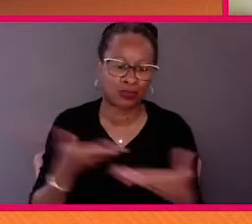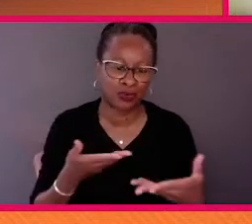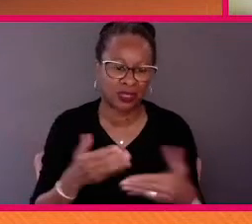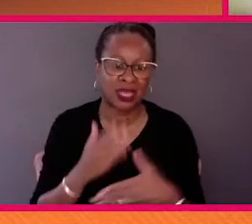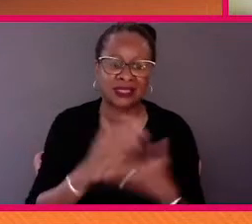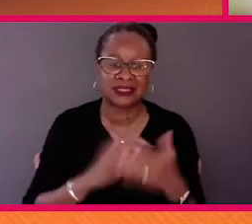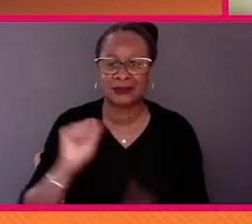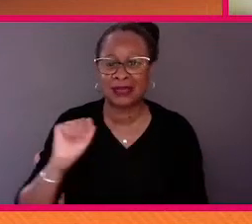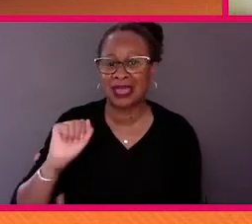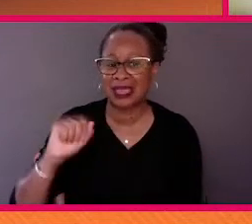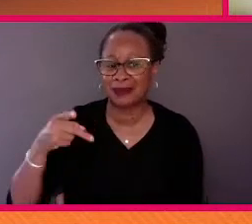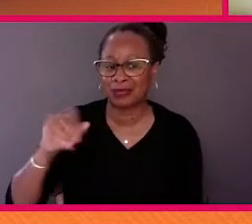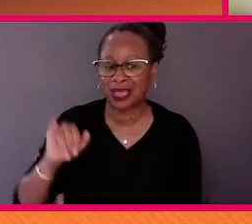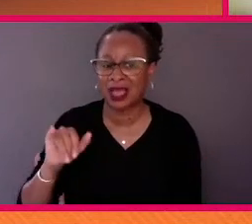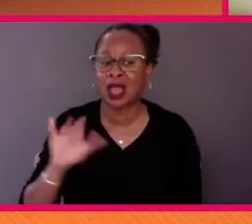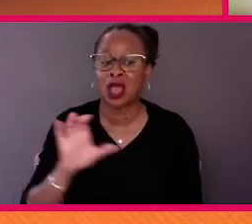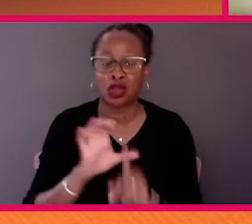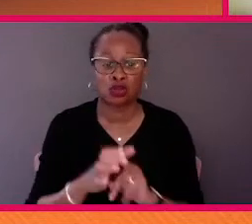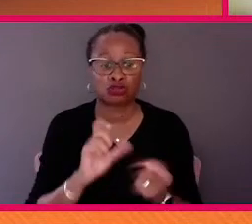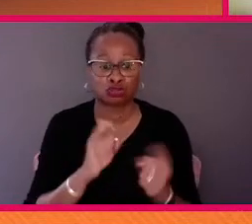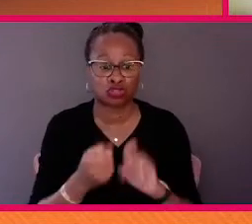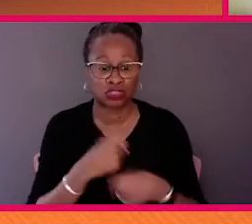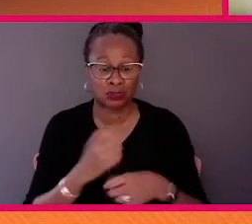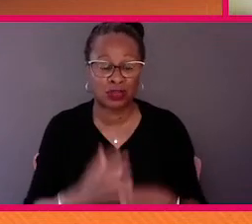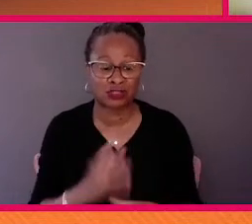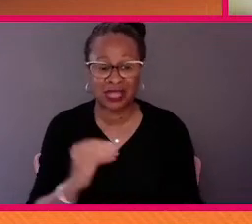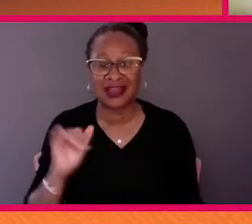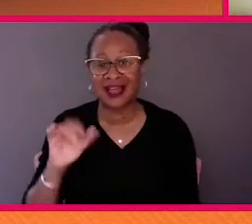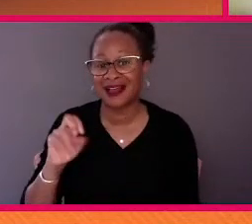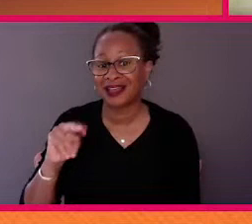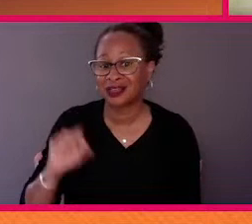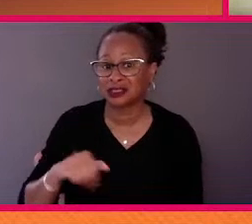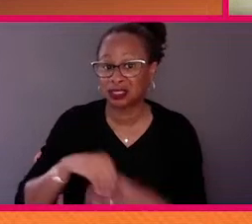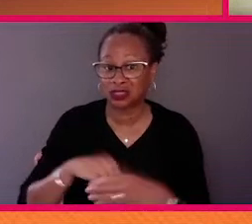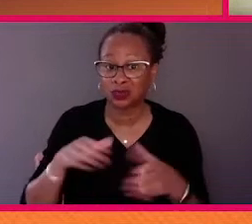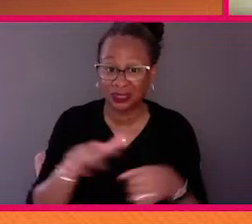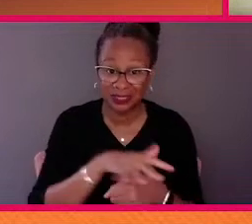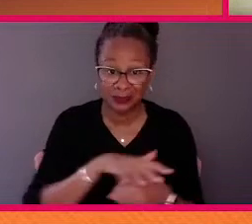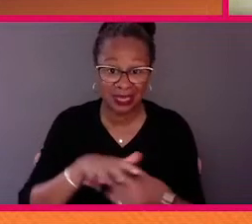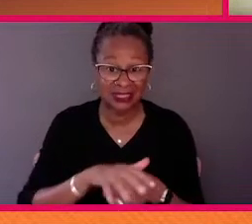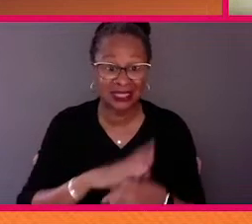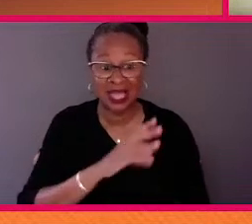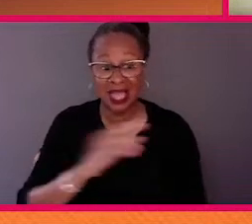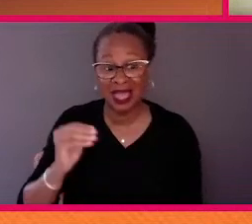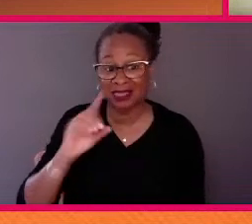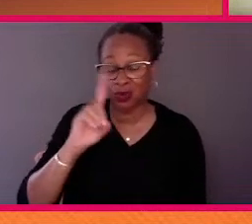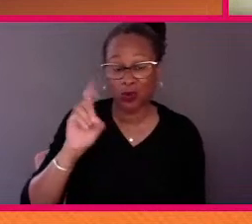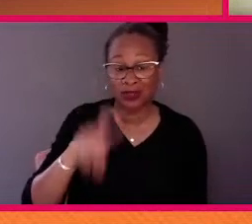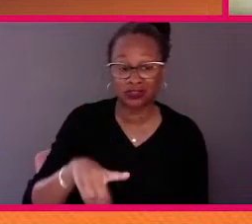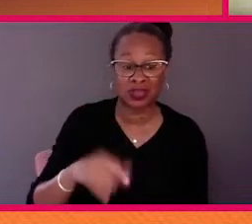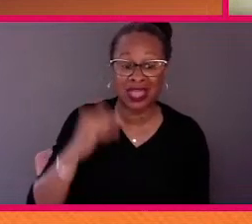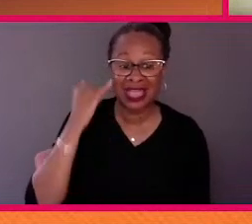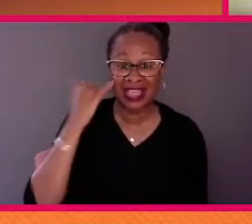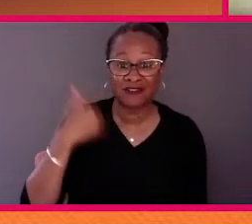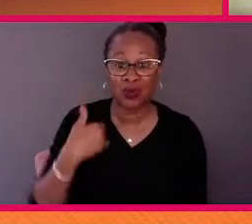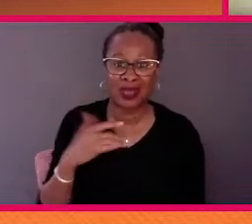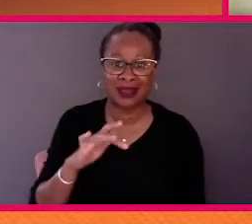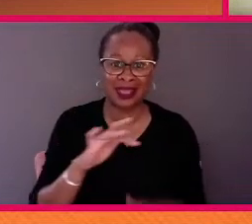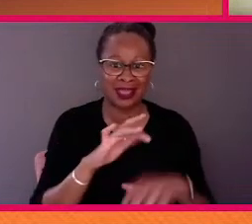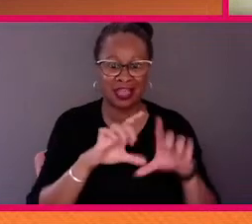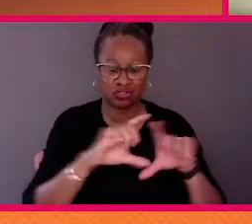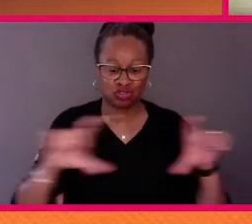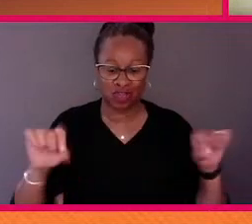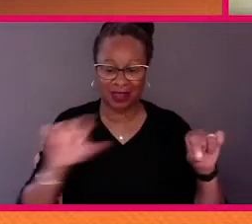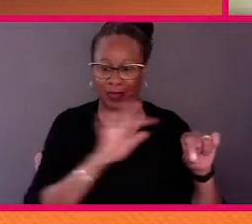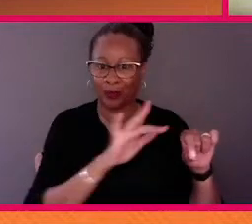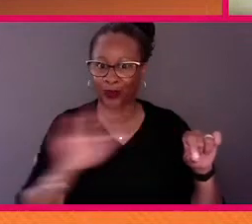AAPI cultural change makers and icons into this space. And the question is, if you had a blank check, or